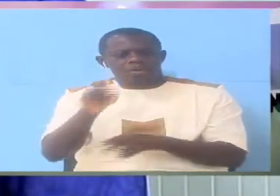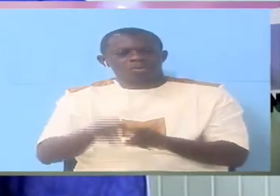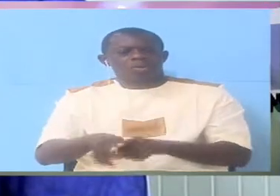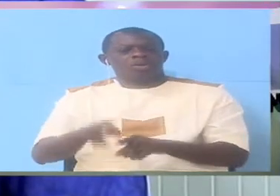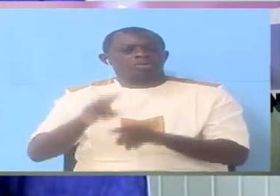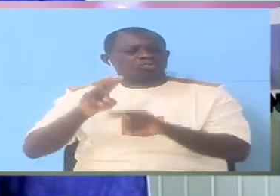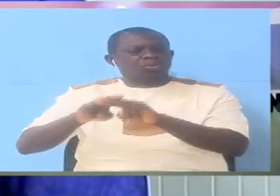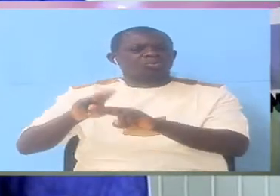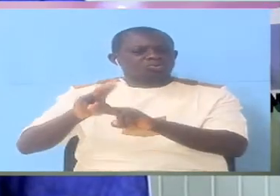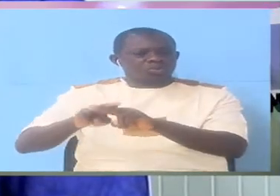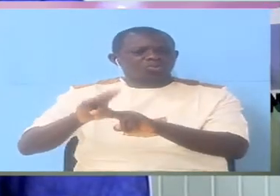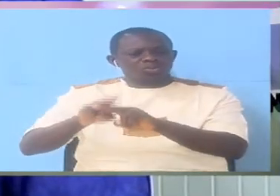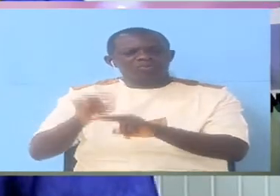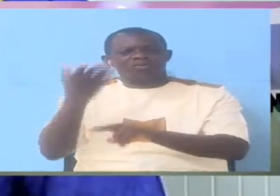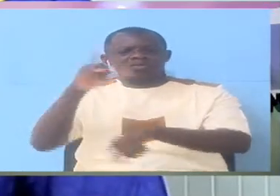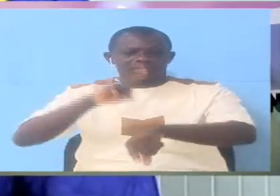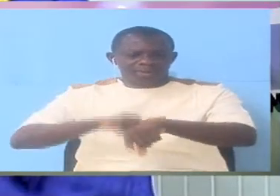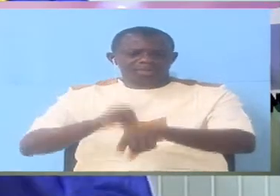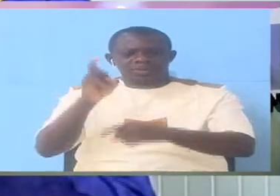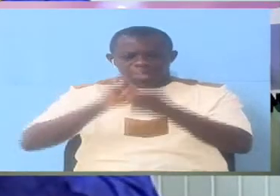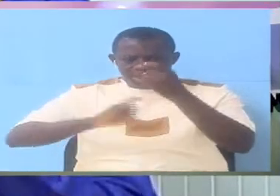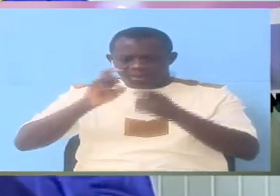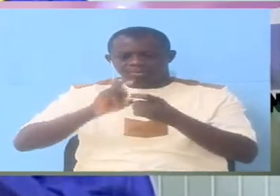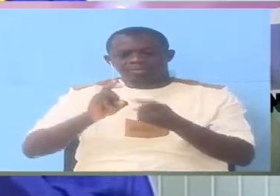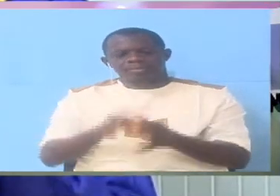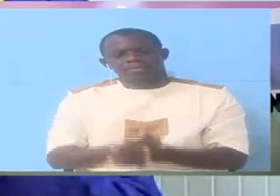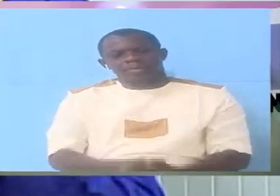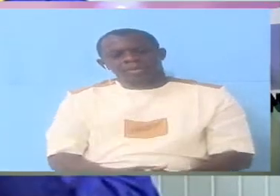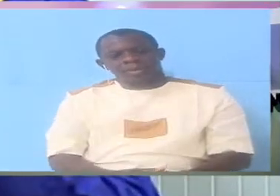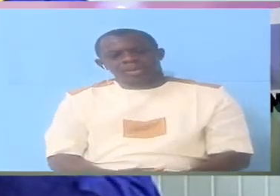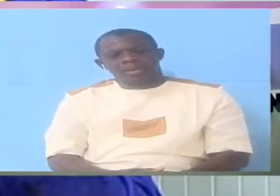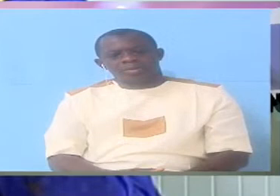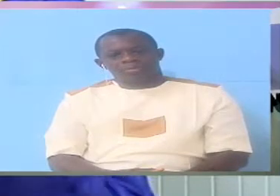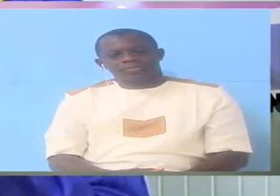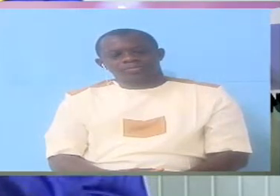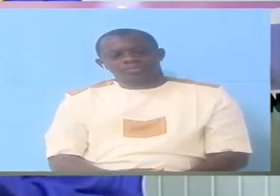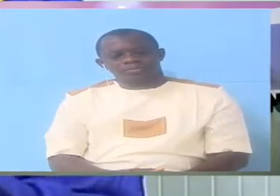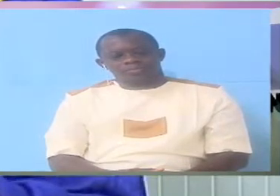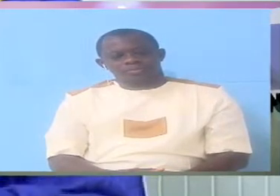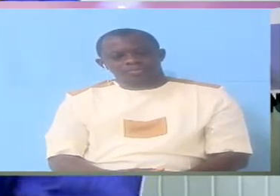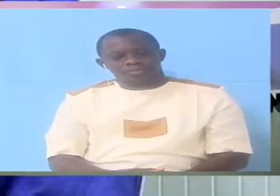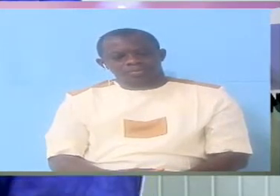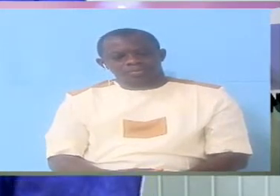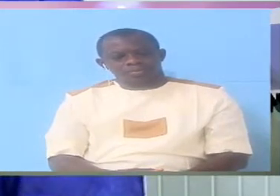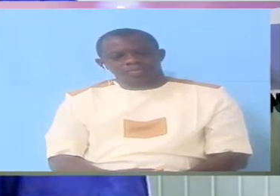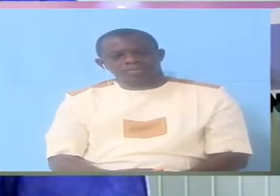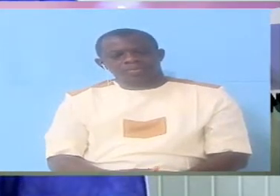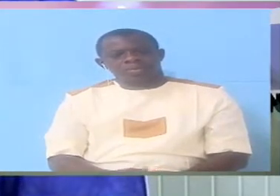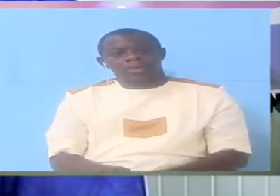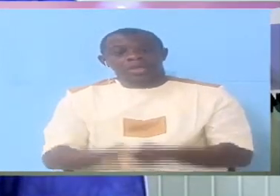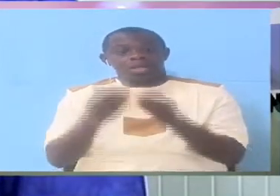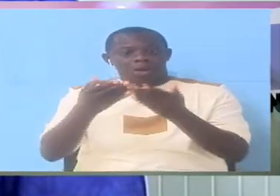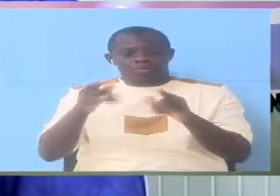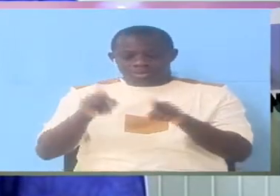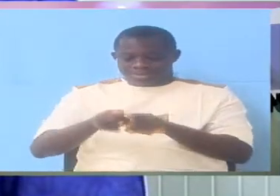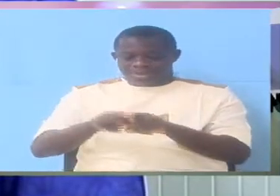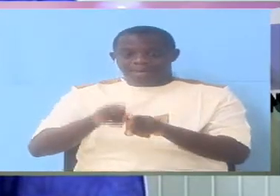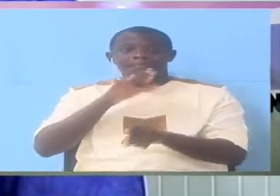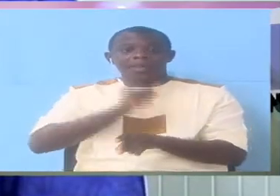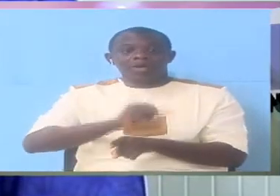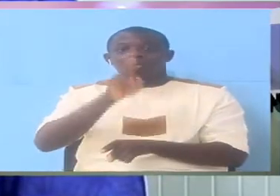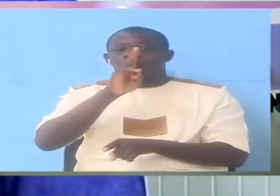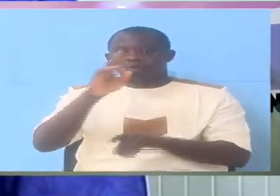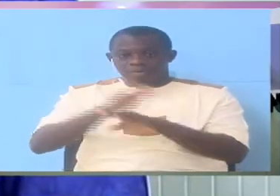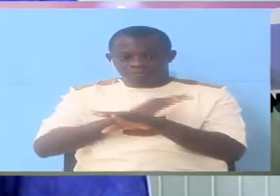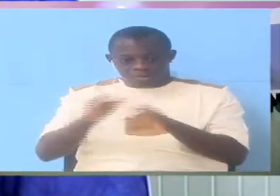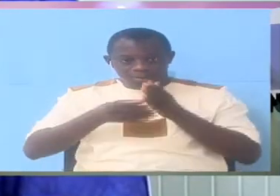were there for some time. Then the same man, ex-managing director, Momodu Jain. Then the same man, our